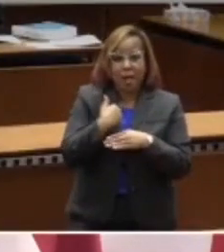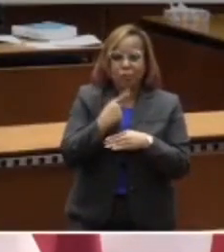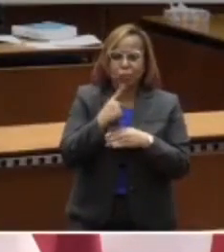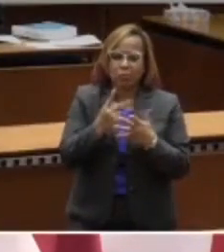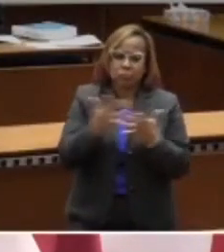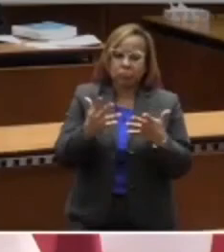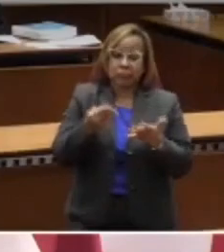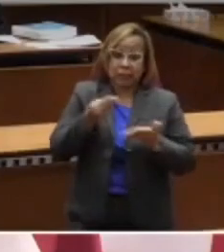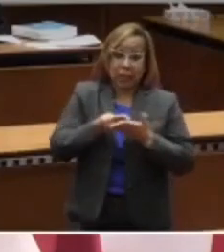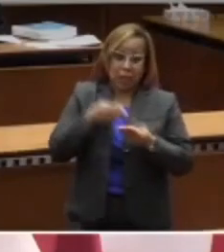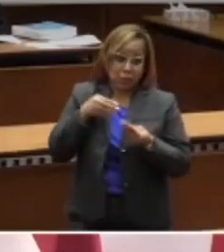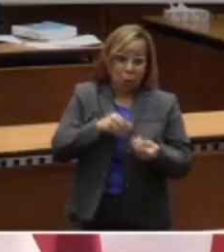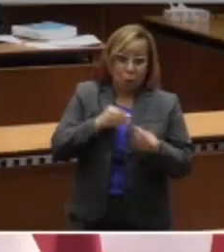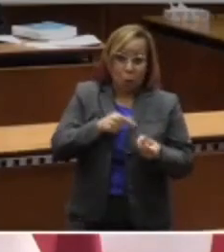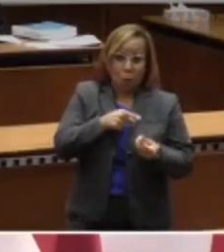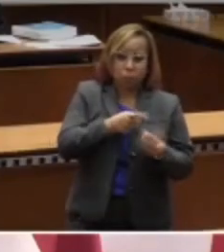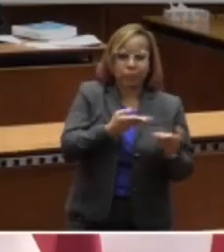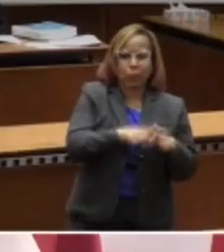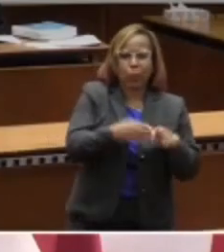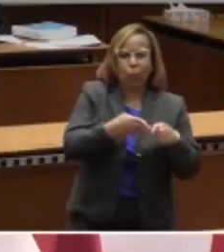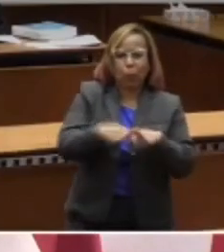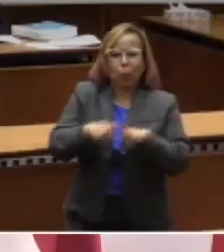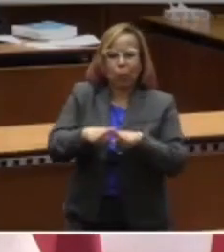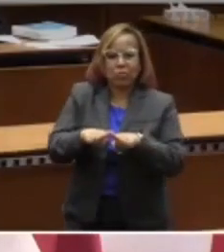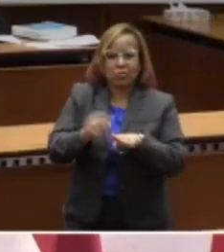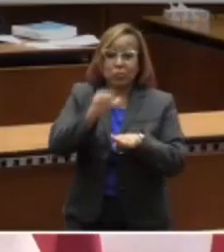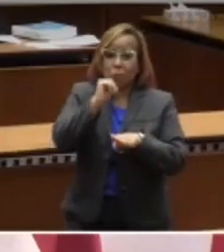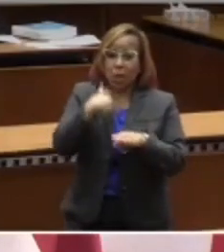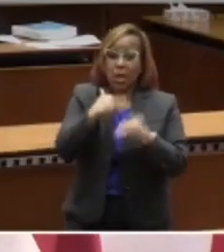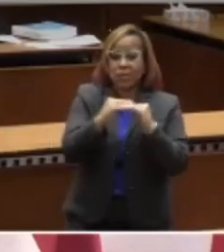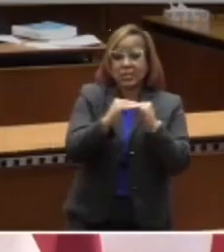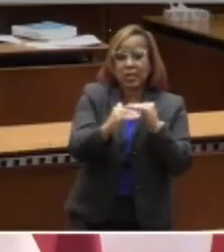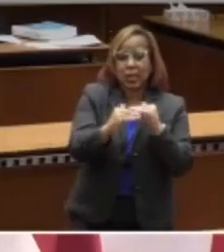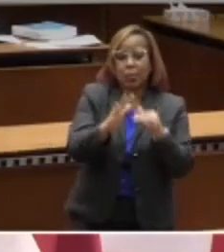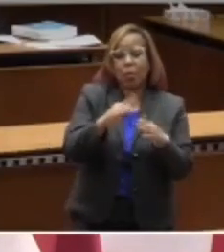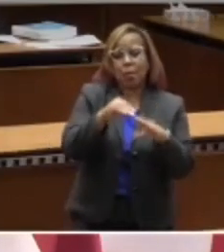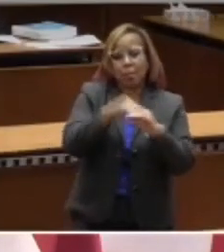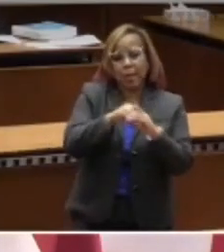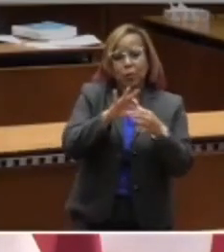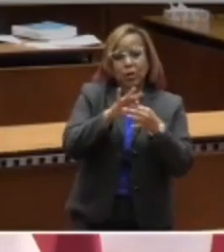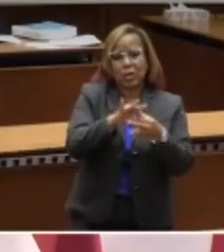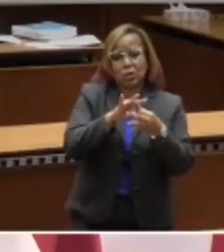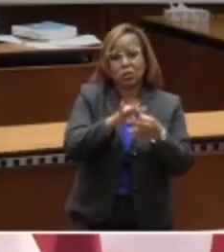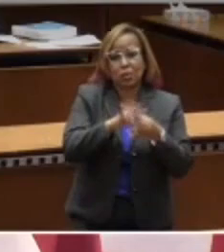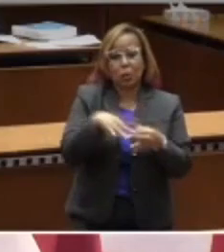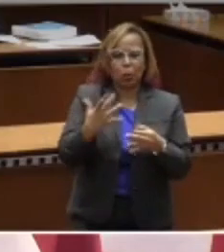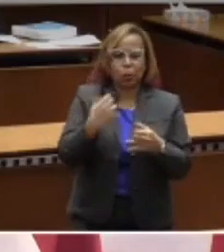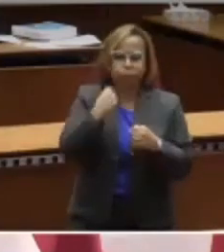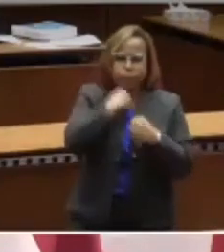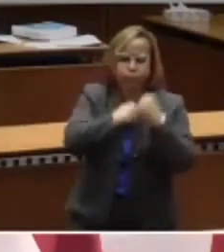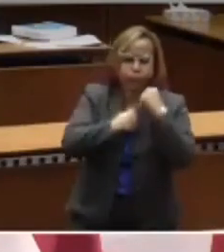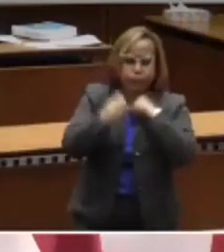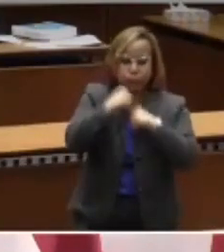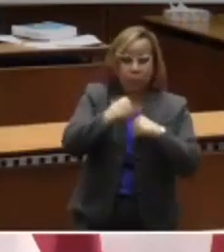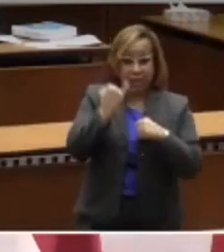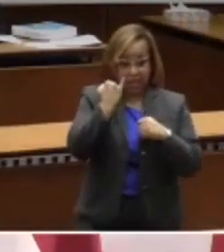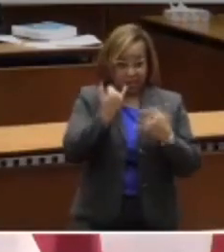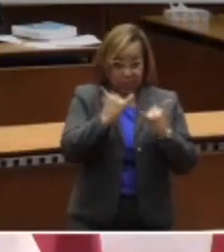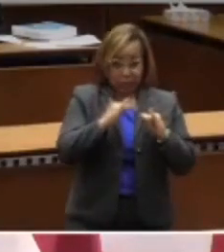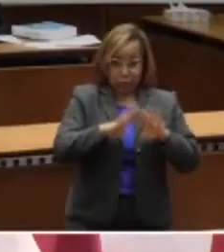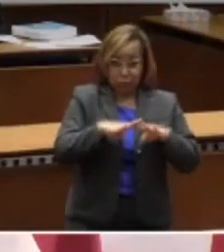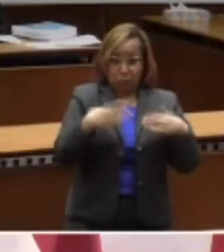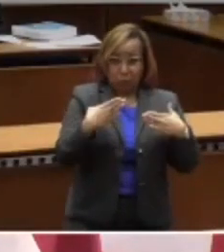flows have closed, do not have a stable banking relationship, and have suffered mightily. And if they are still